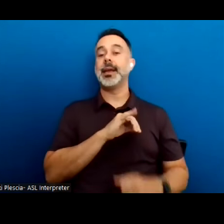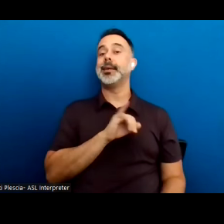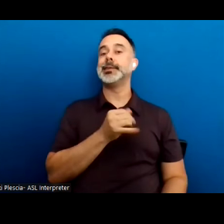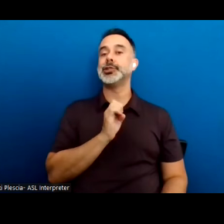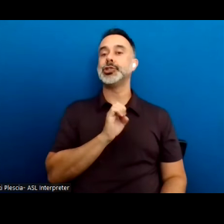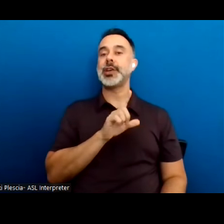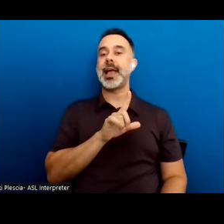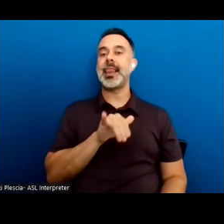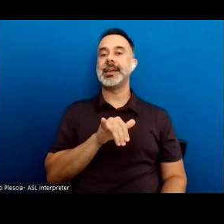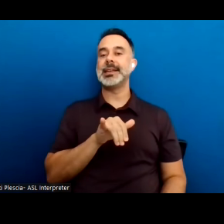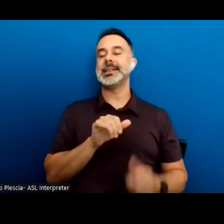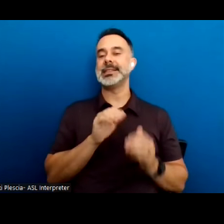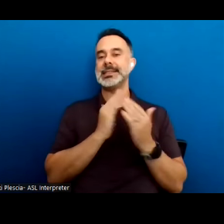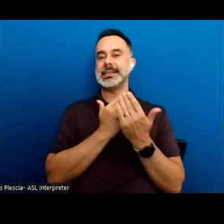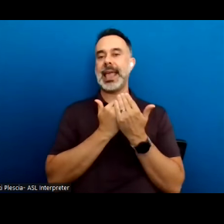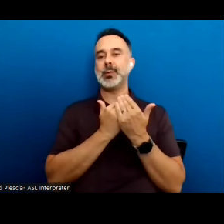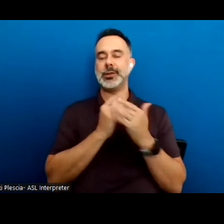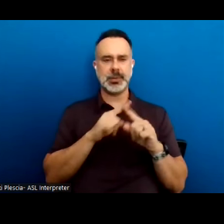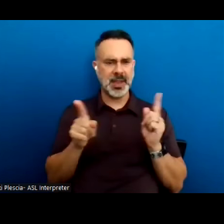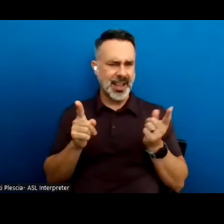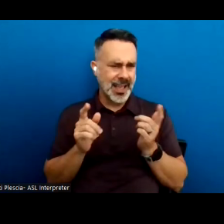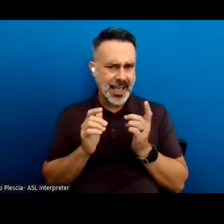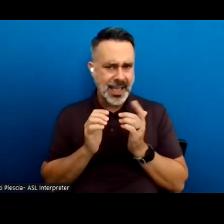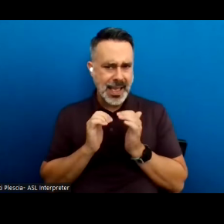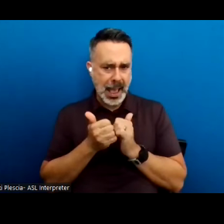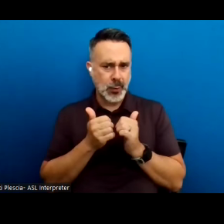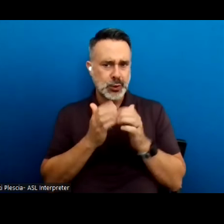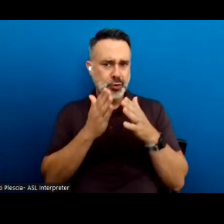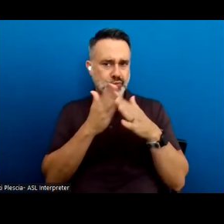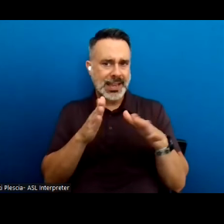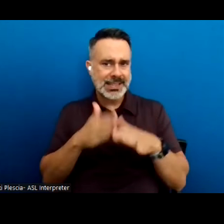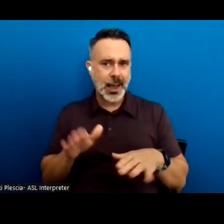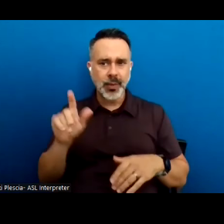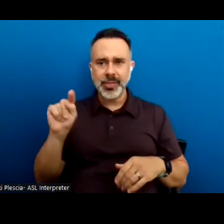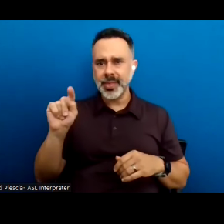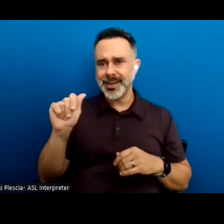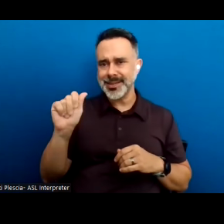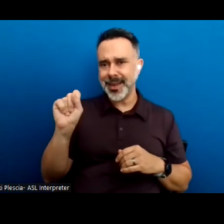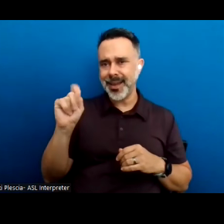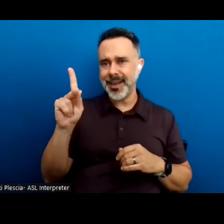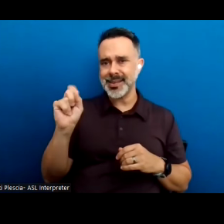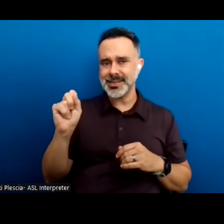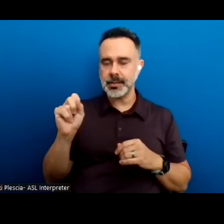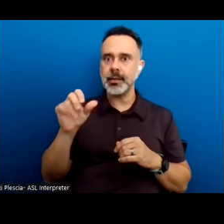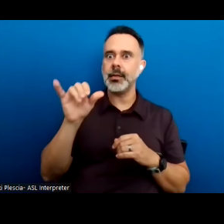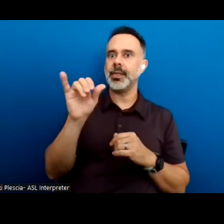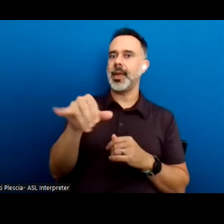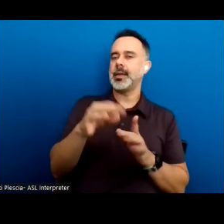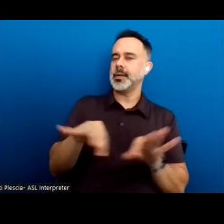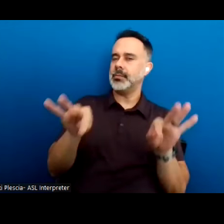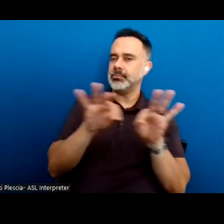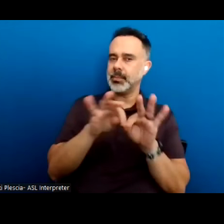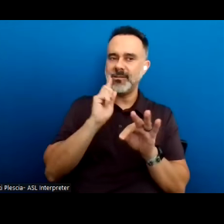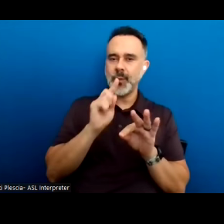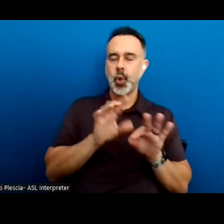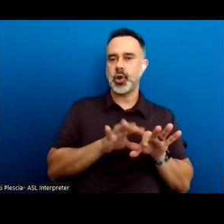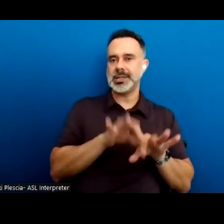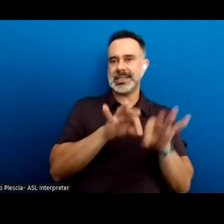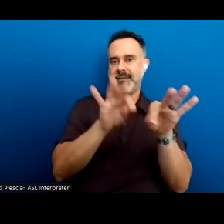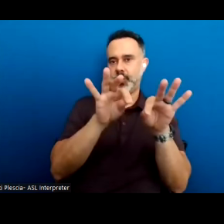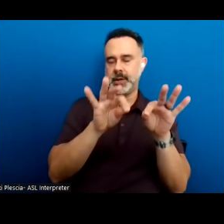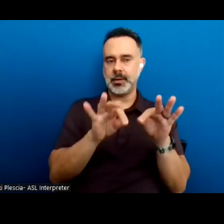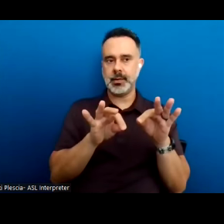the tasks? How do you break things down? And I think that's a lot with discovery, understanding that not